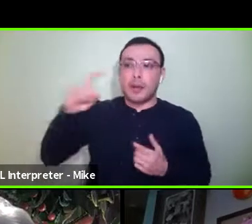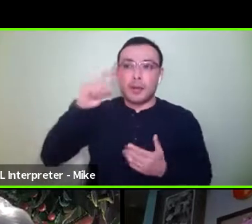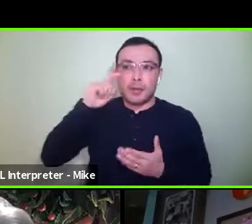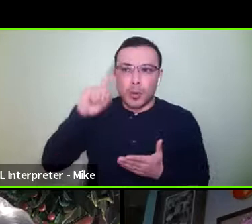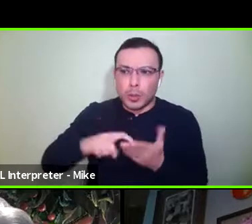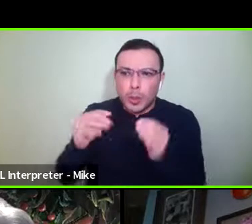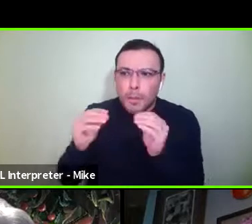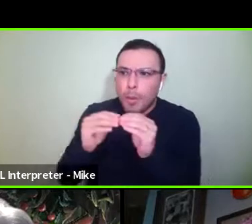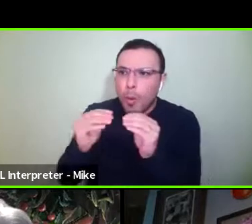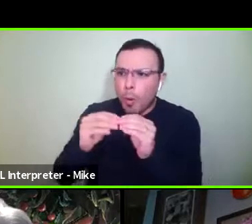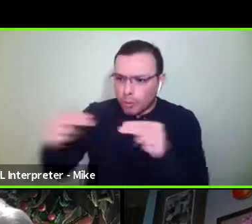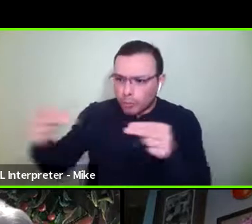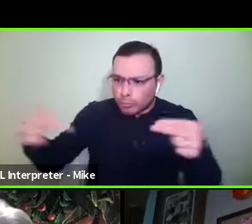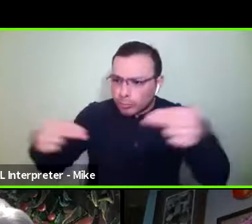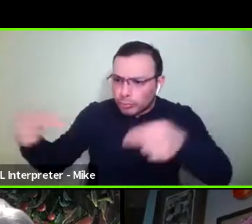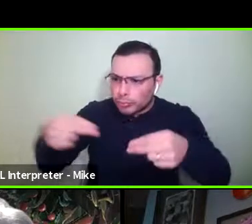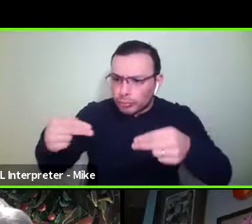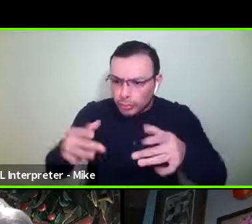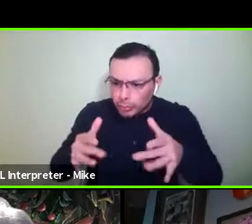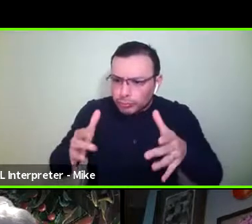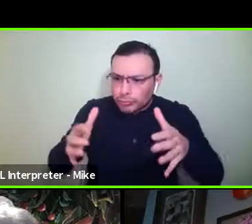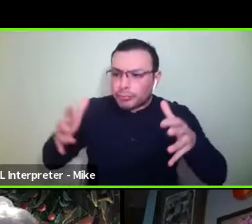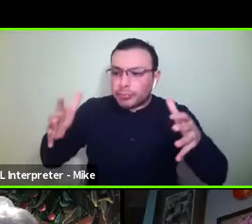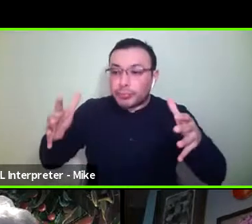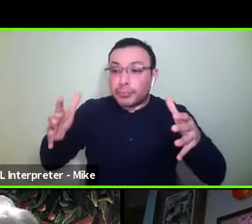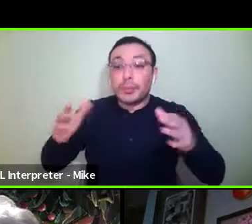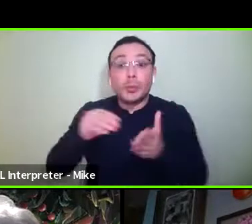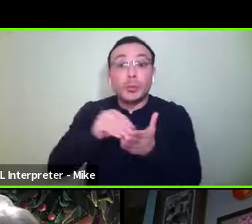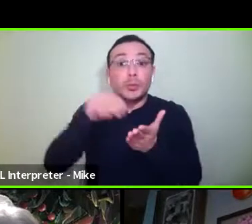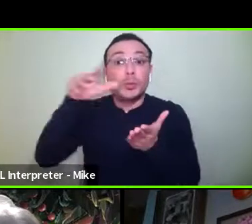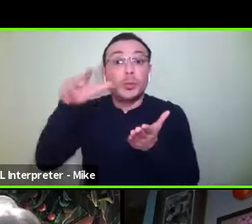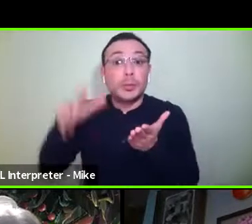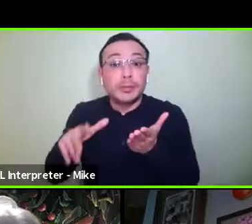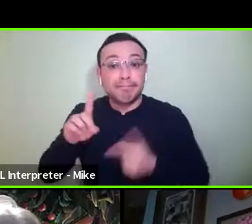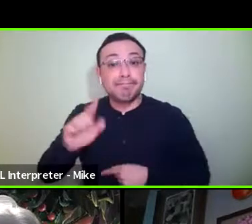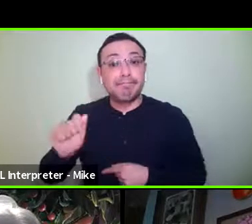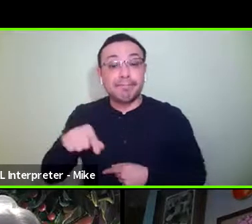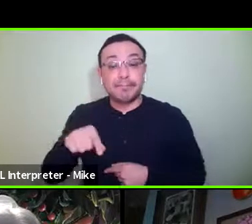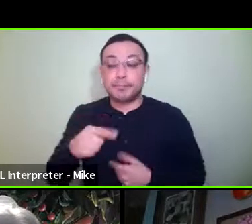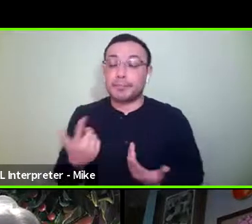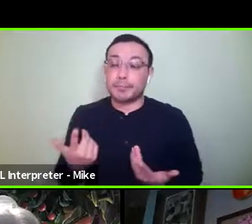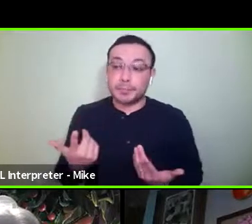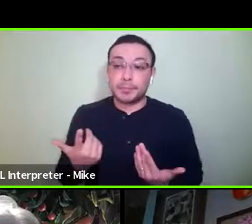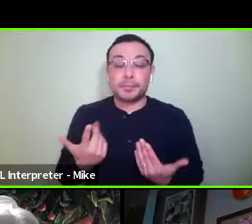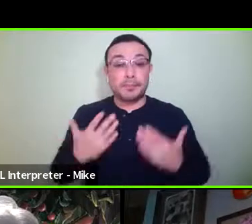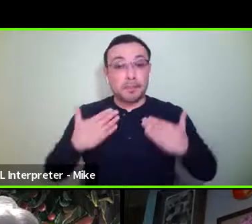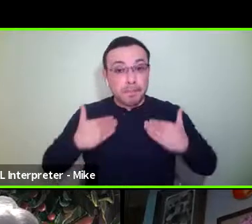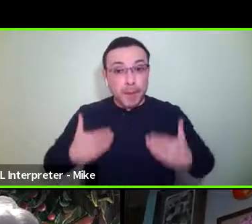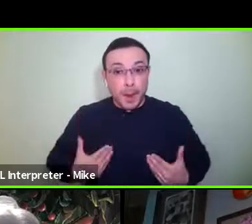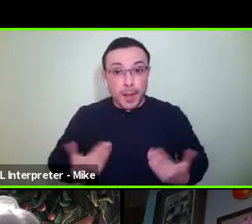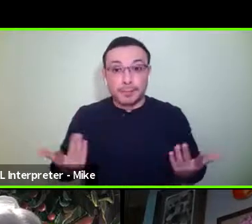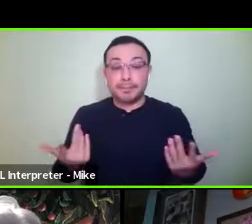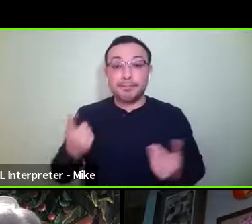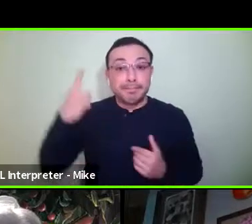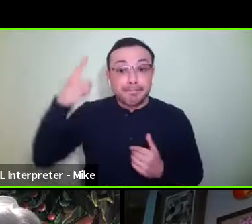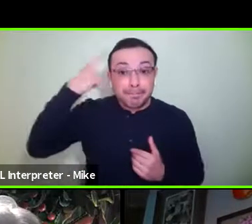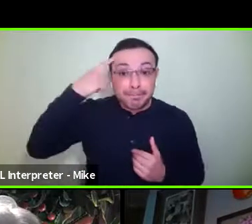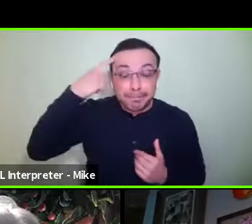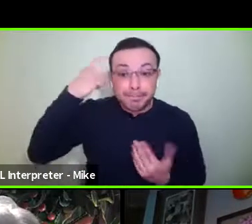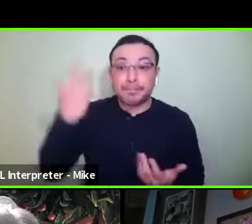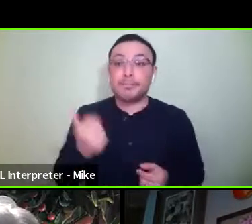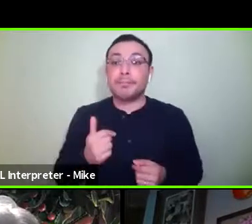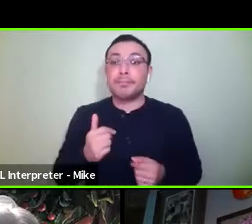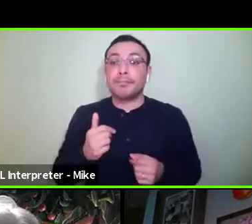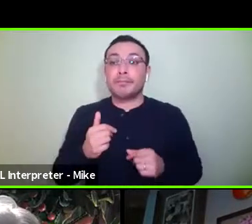it's psychiatric or developmental or neurological. And that, I think, is the success of the